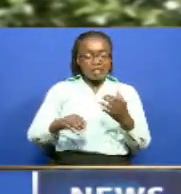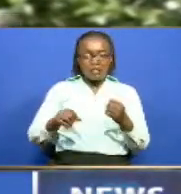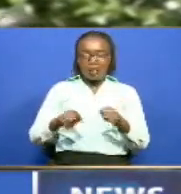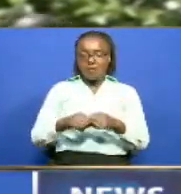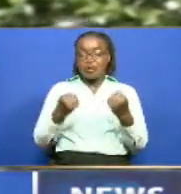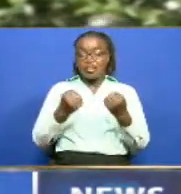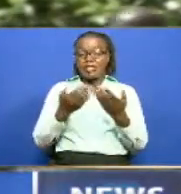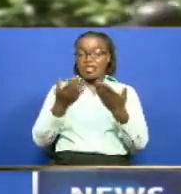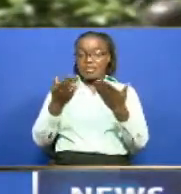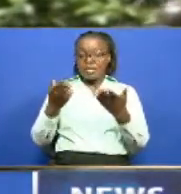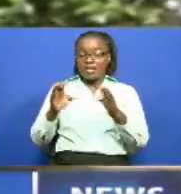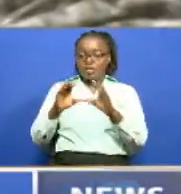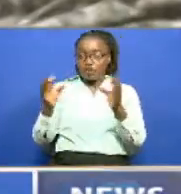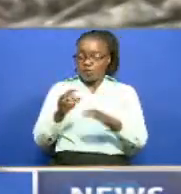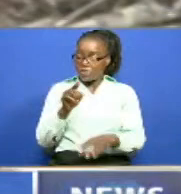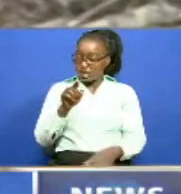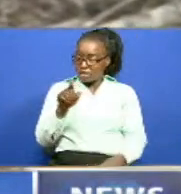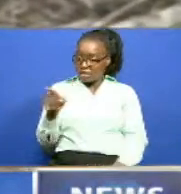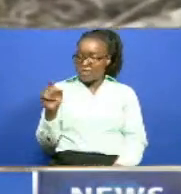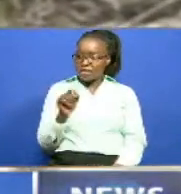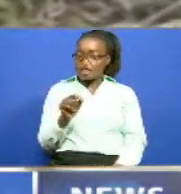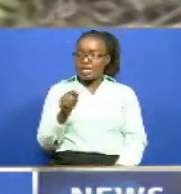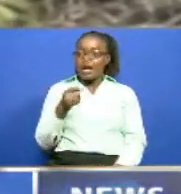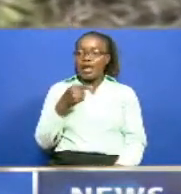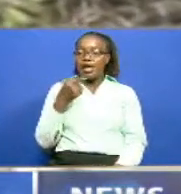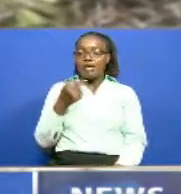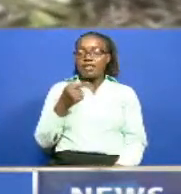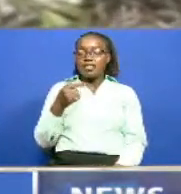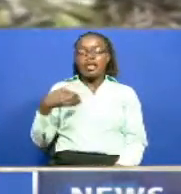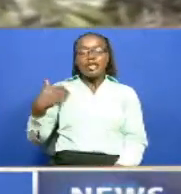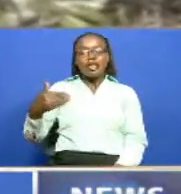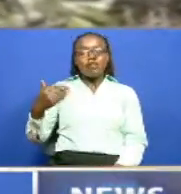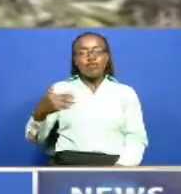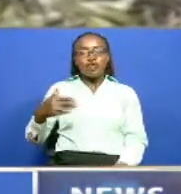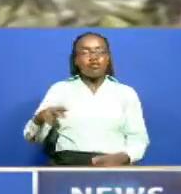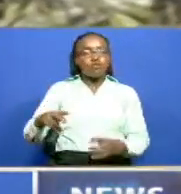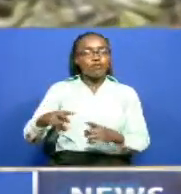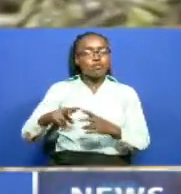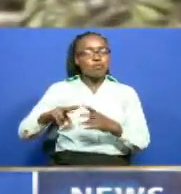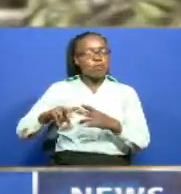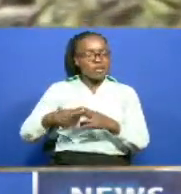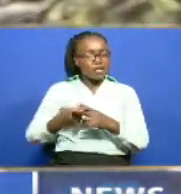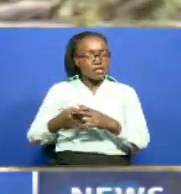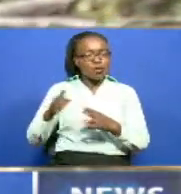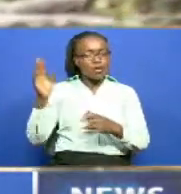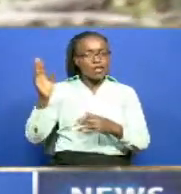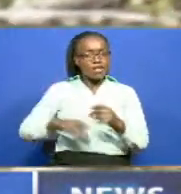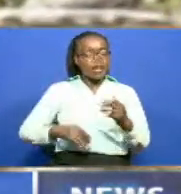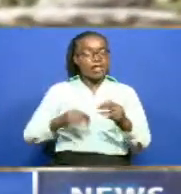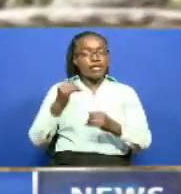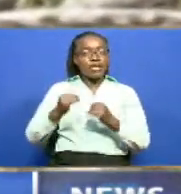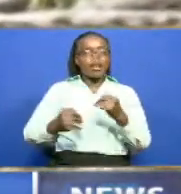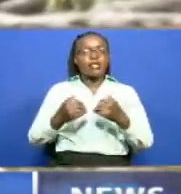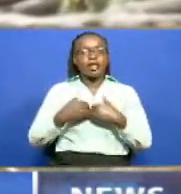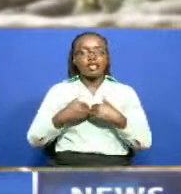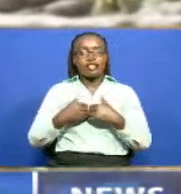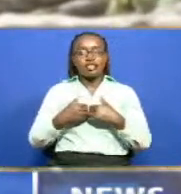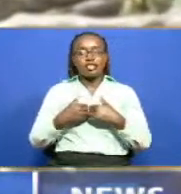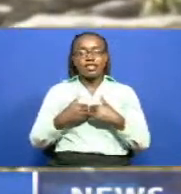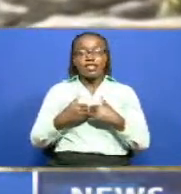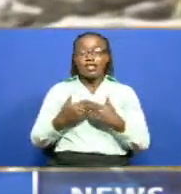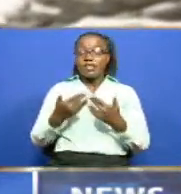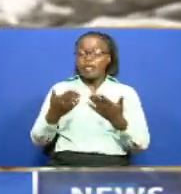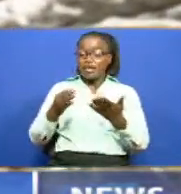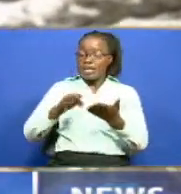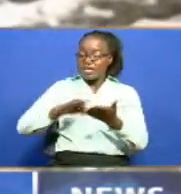the community. And as they say, every beginning has an end. A more than 200-year-old Mugumo tree in Githunguri